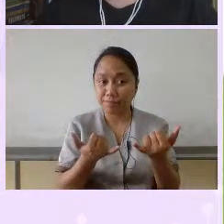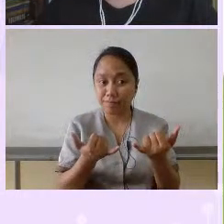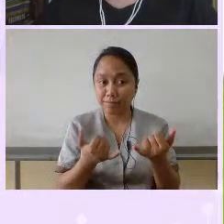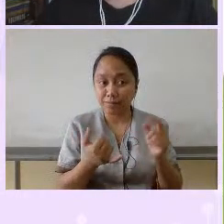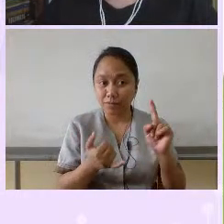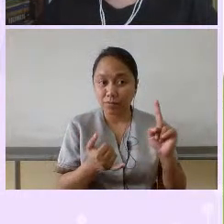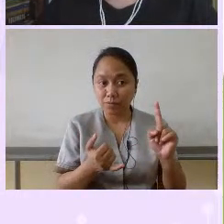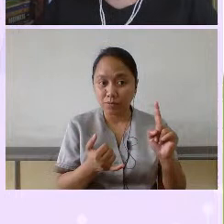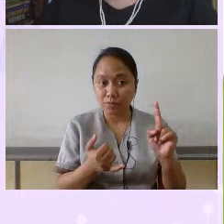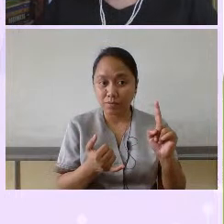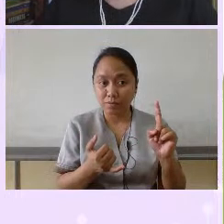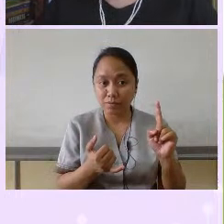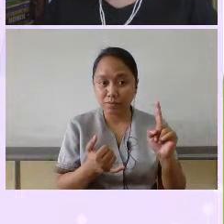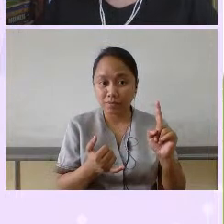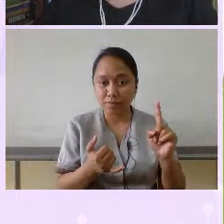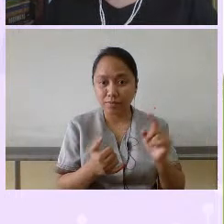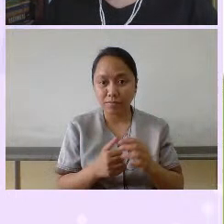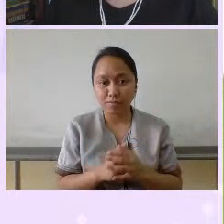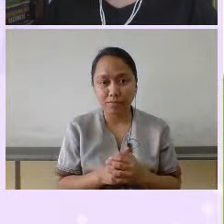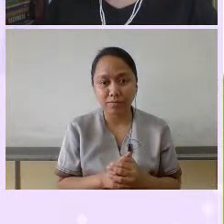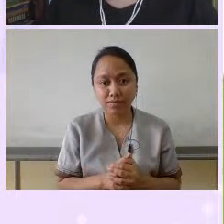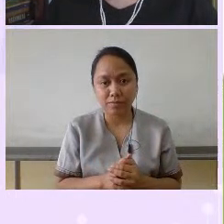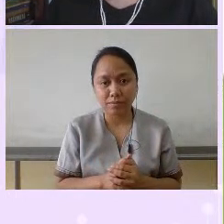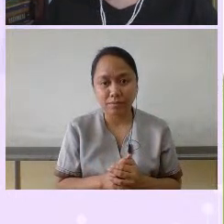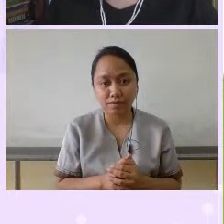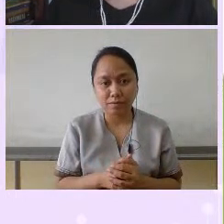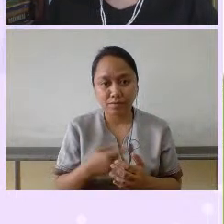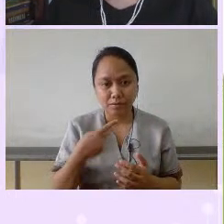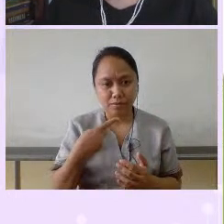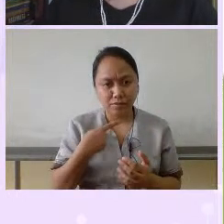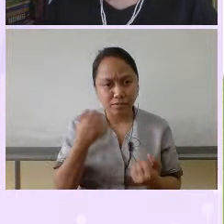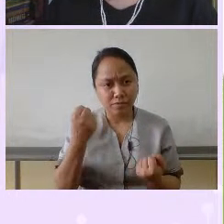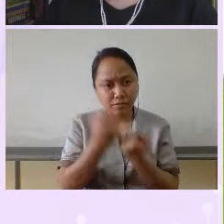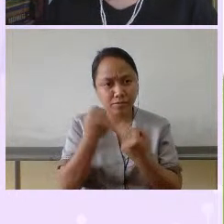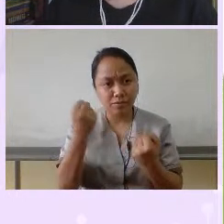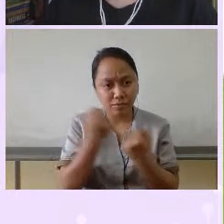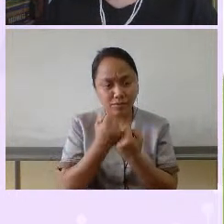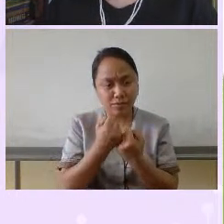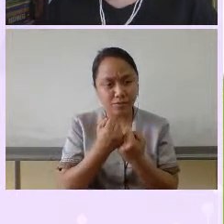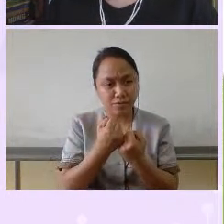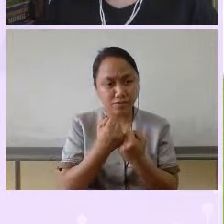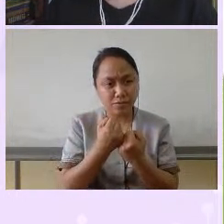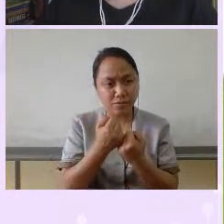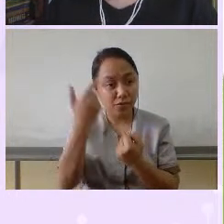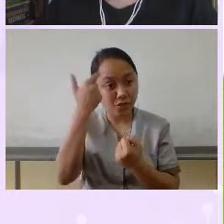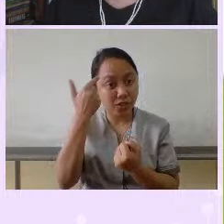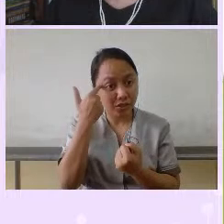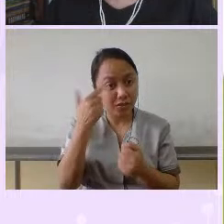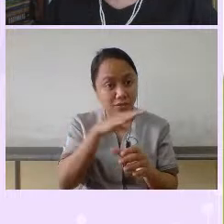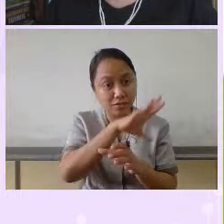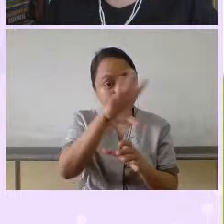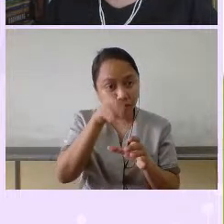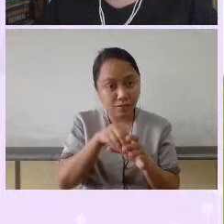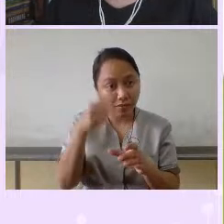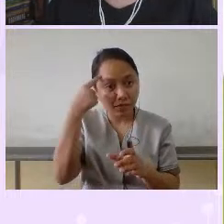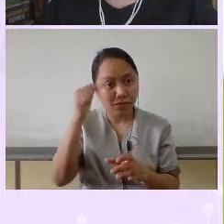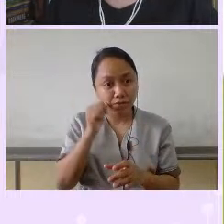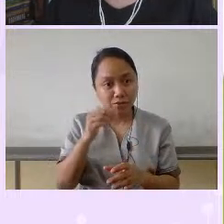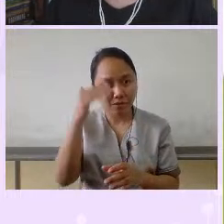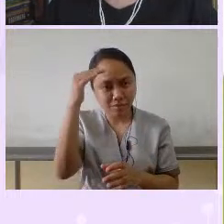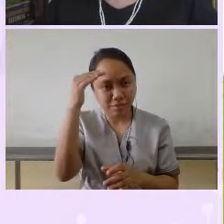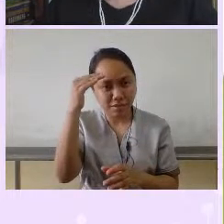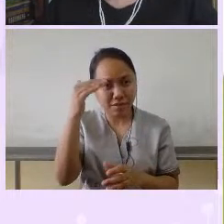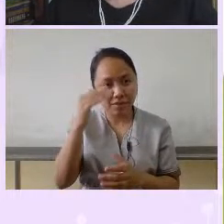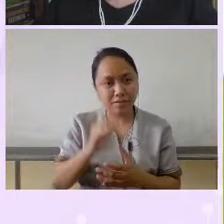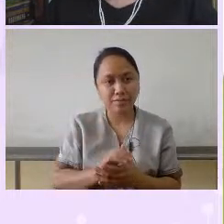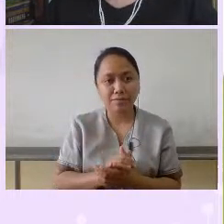yung inadequate data to support a gender responsive planning for rural women. At ang atin